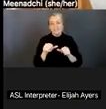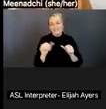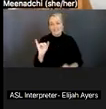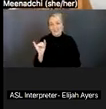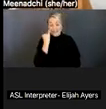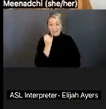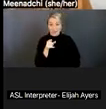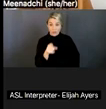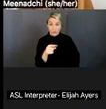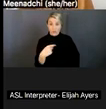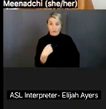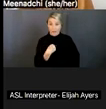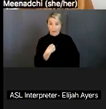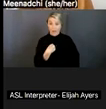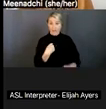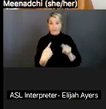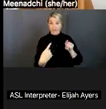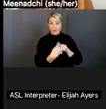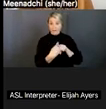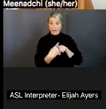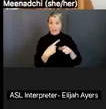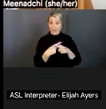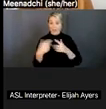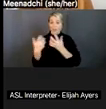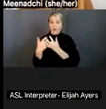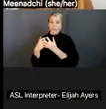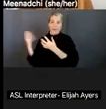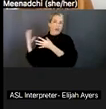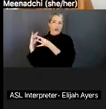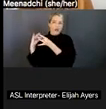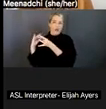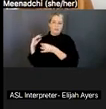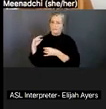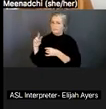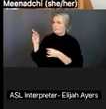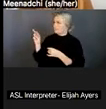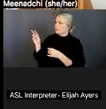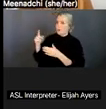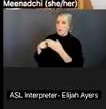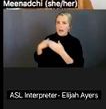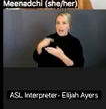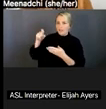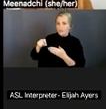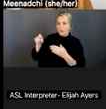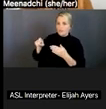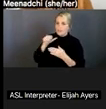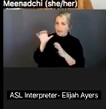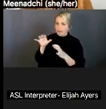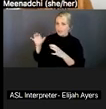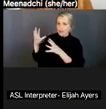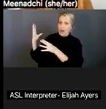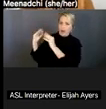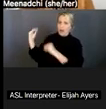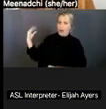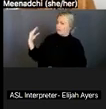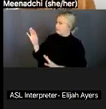I are in conflict and then all of a sudden your roommate is talking to me about the situation or telling me what I should or should not do, it's really